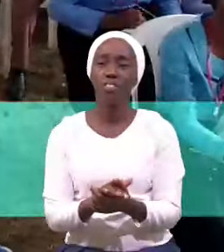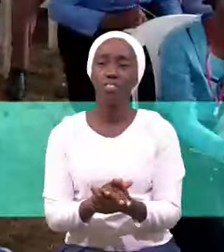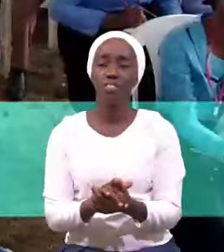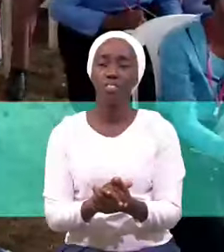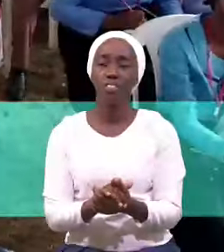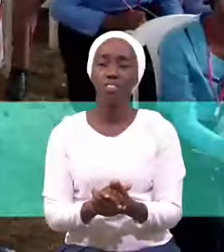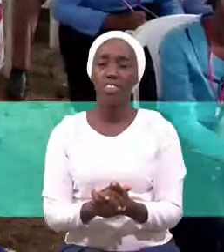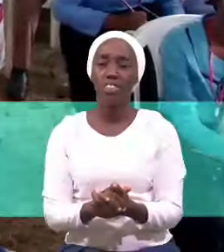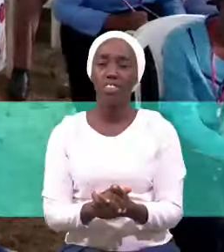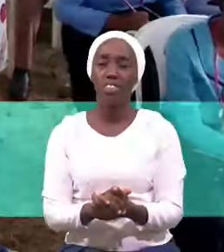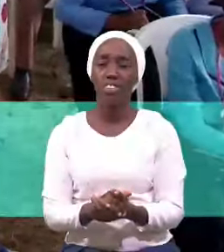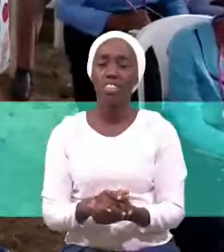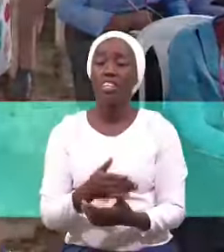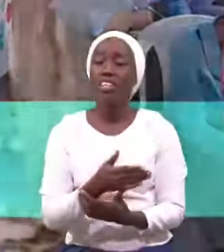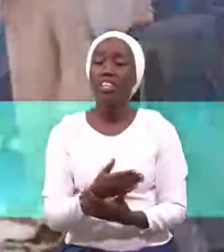There is singing